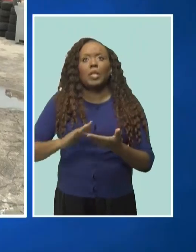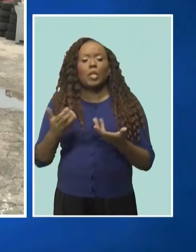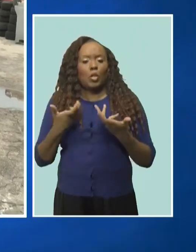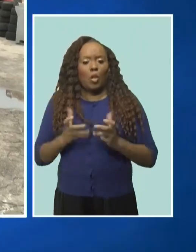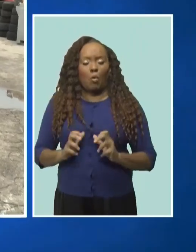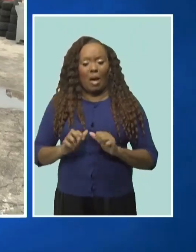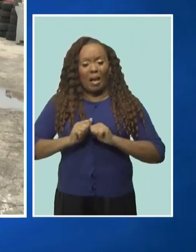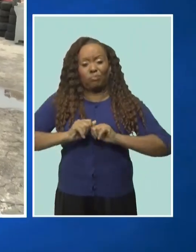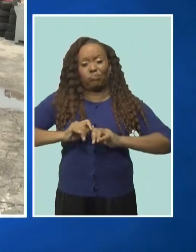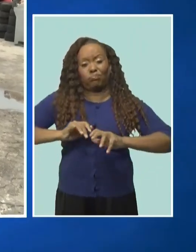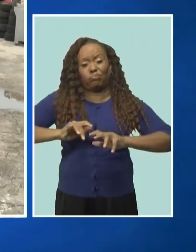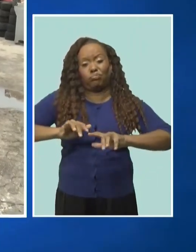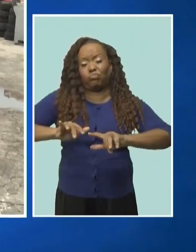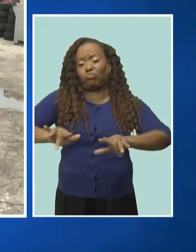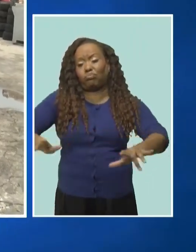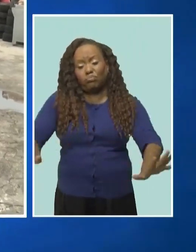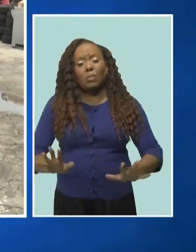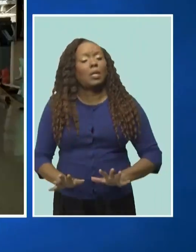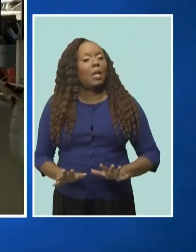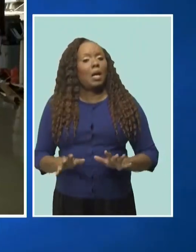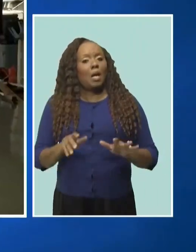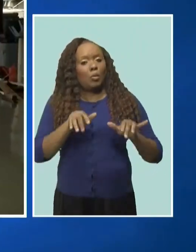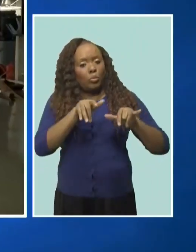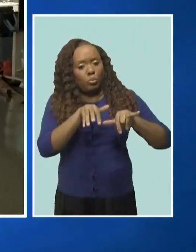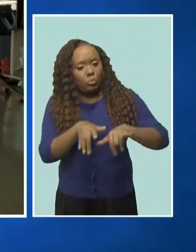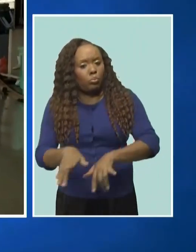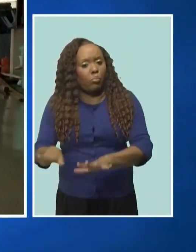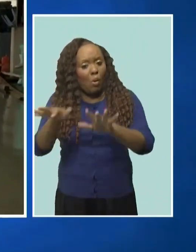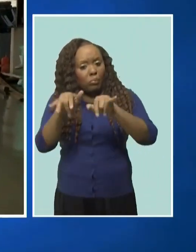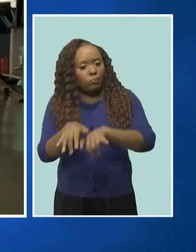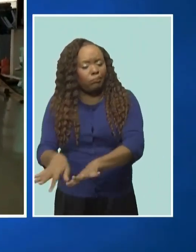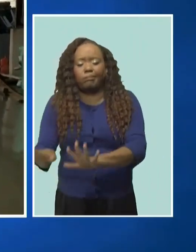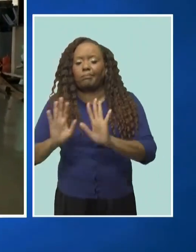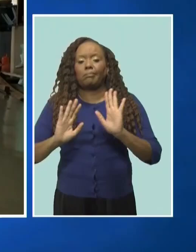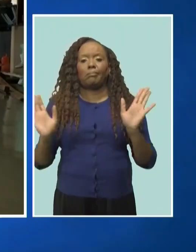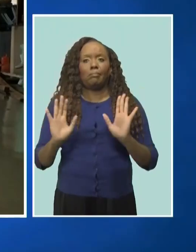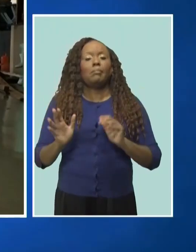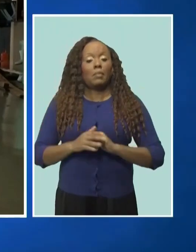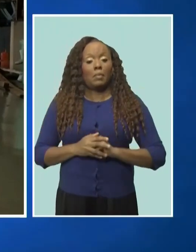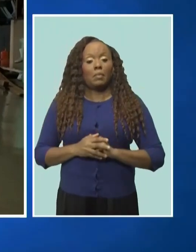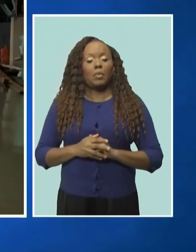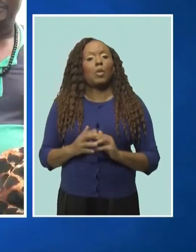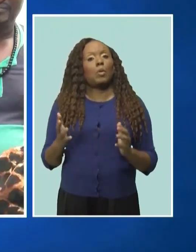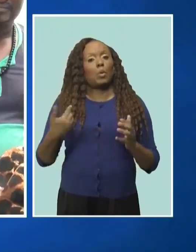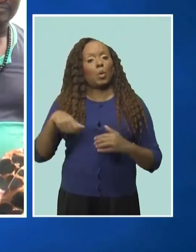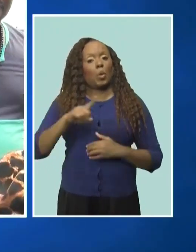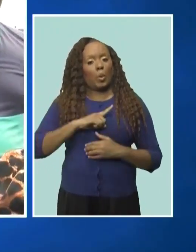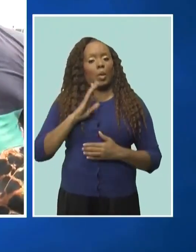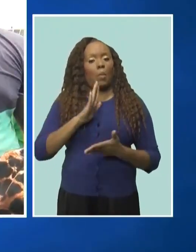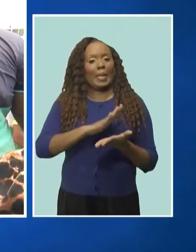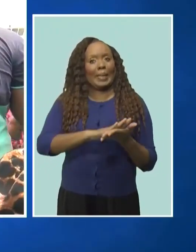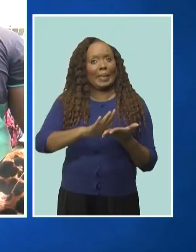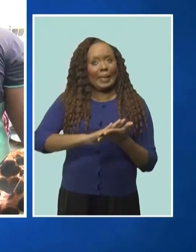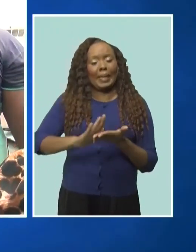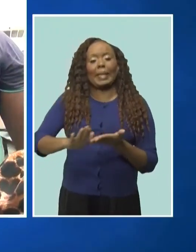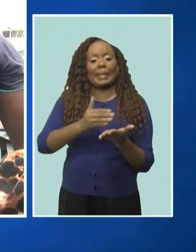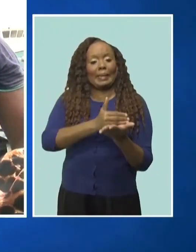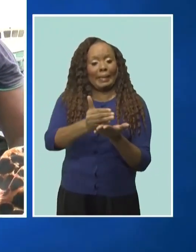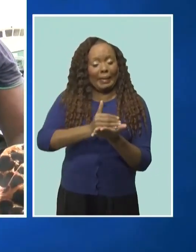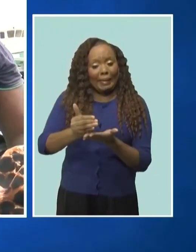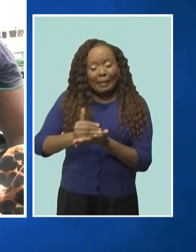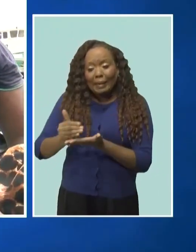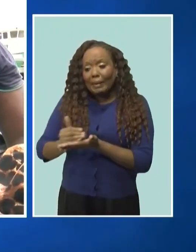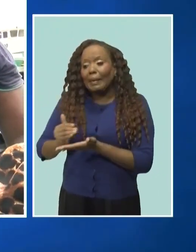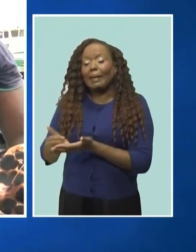out through the gate and go down in somebody else's land or something. So we giving the effort here, the fishermen give me the